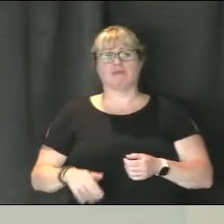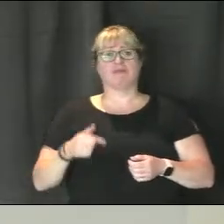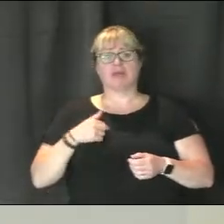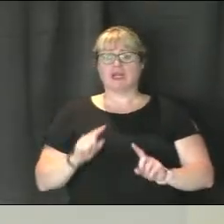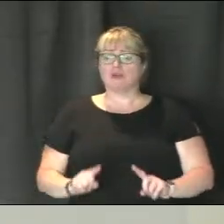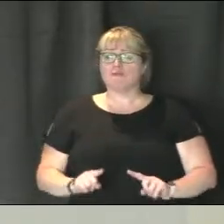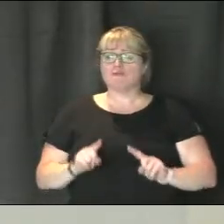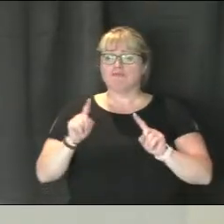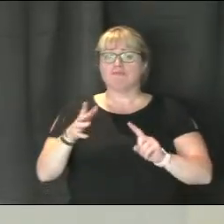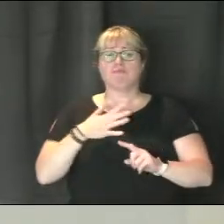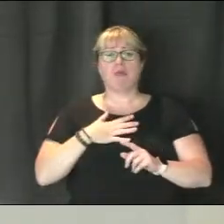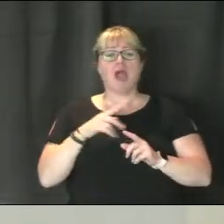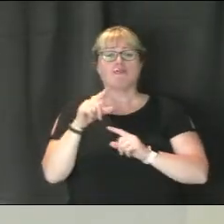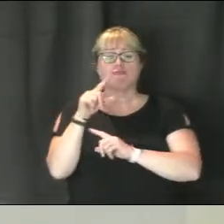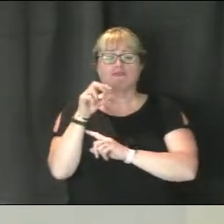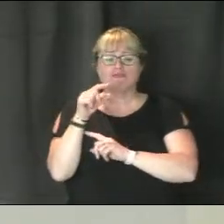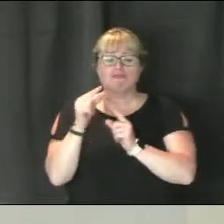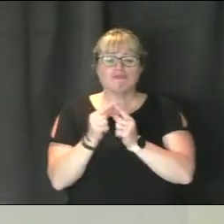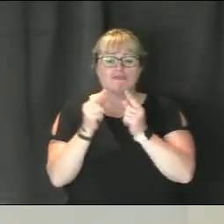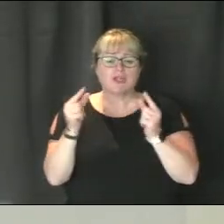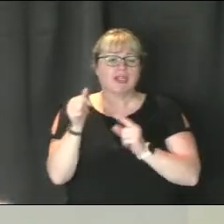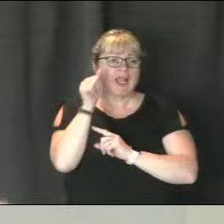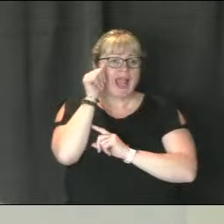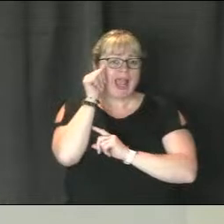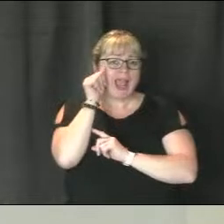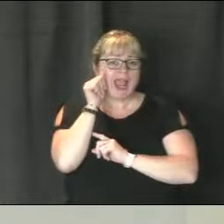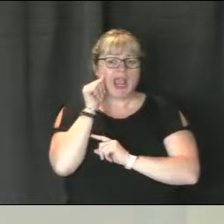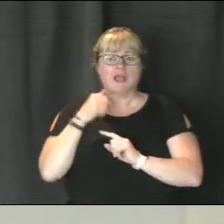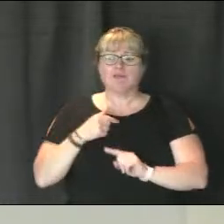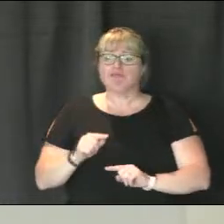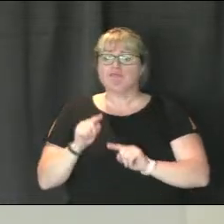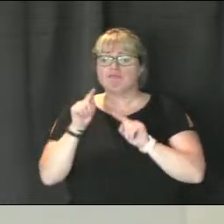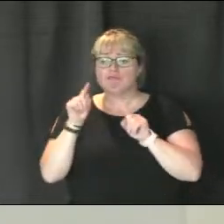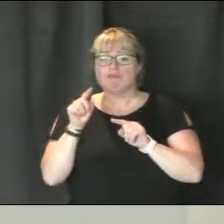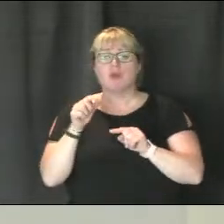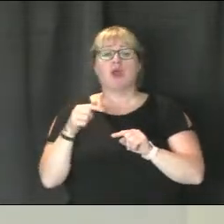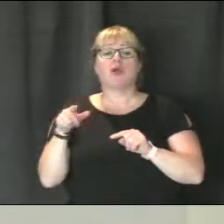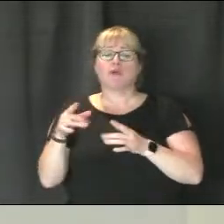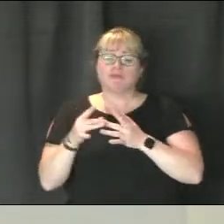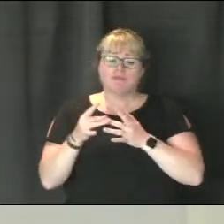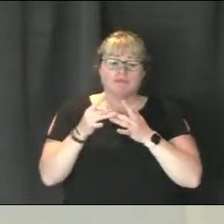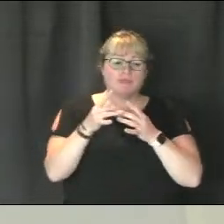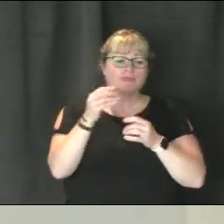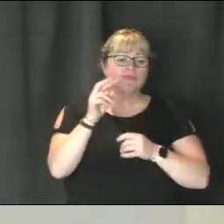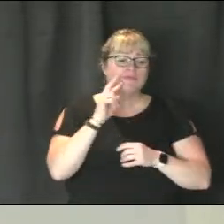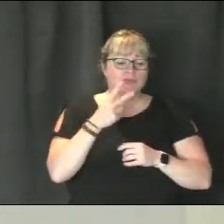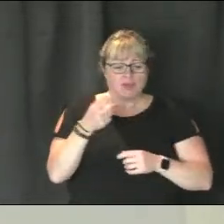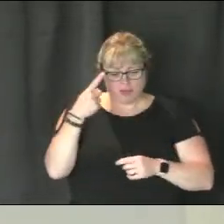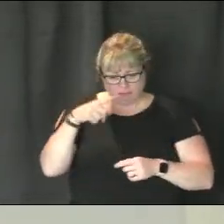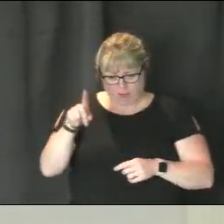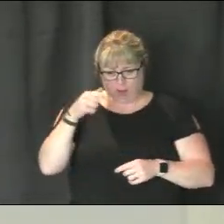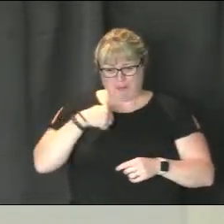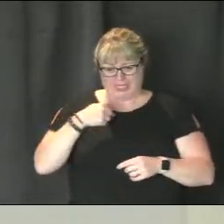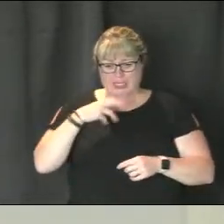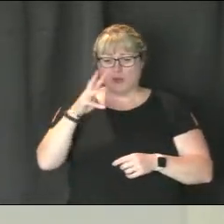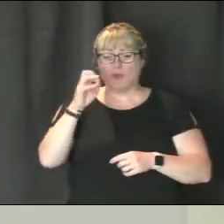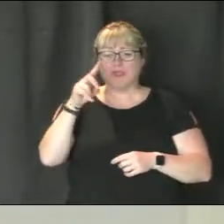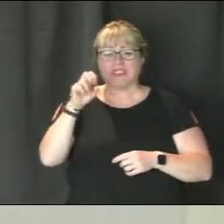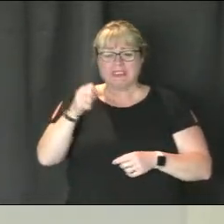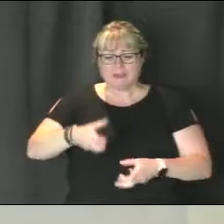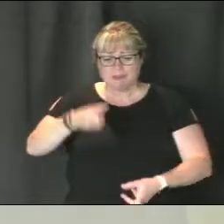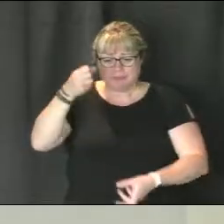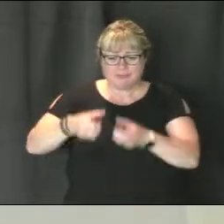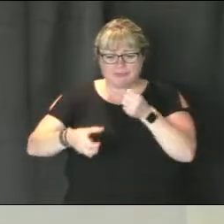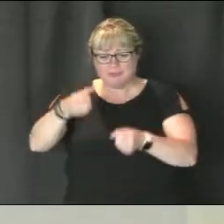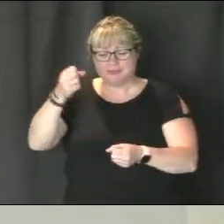with my great aunt, and she used to take me out to her little vegetable garden and get me to do some weeding. Then I thought